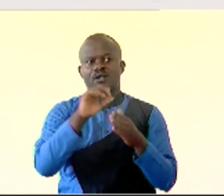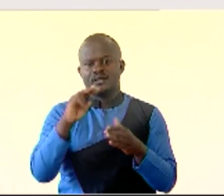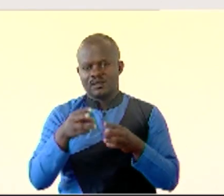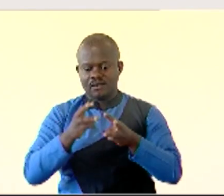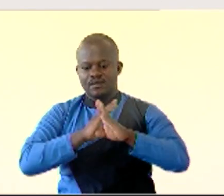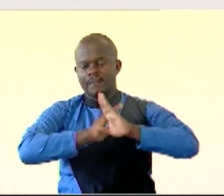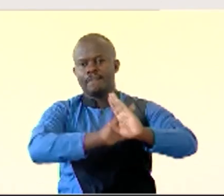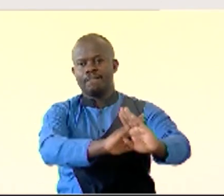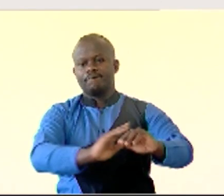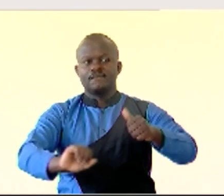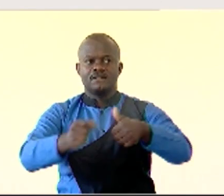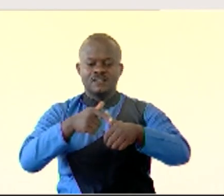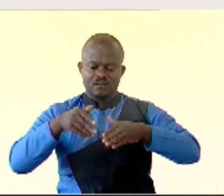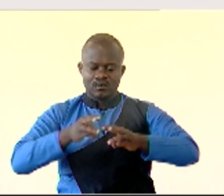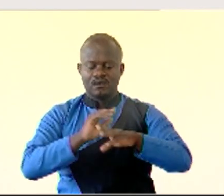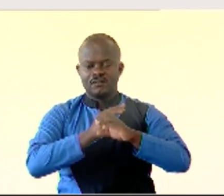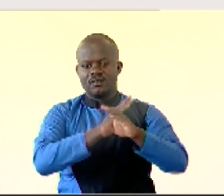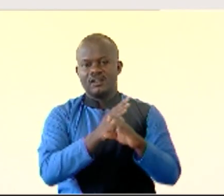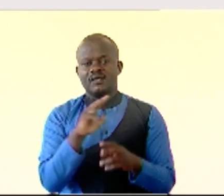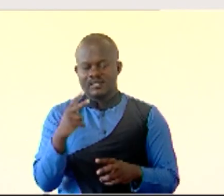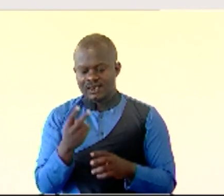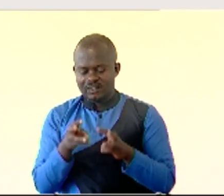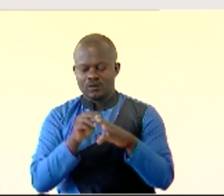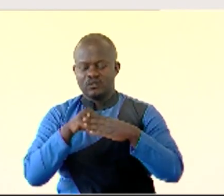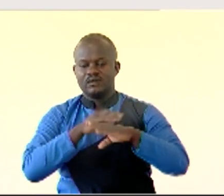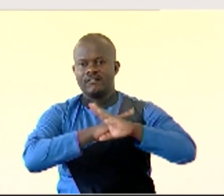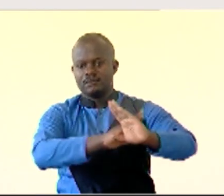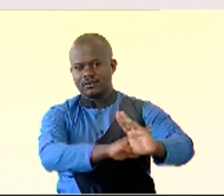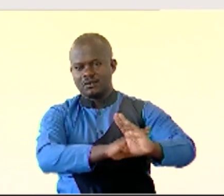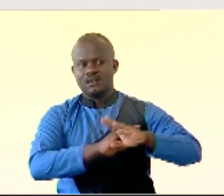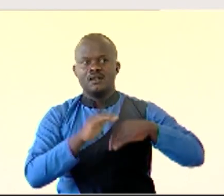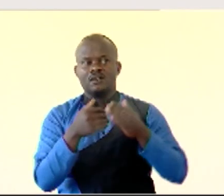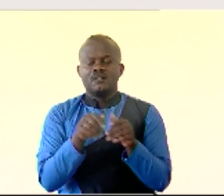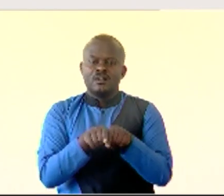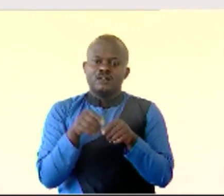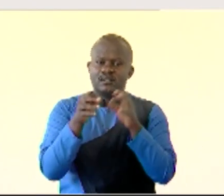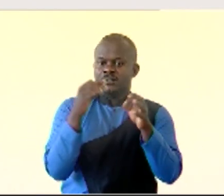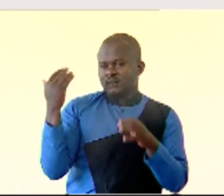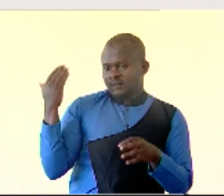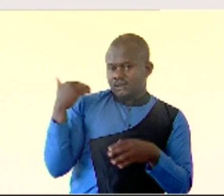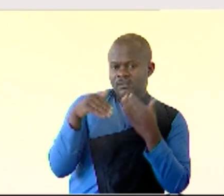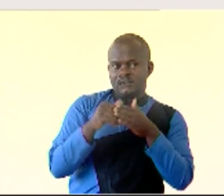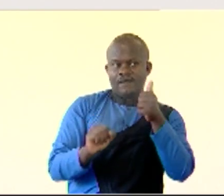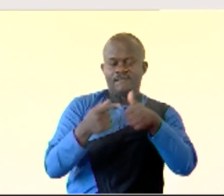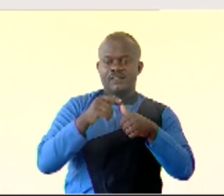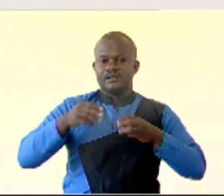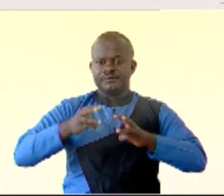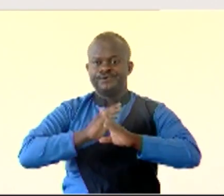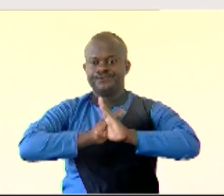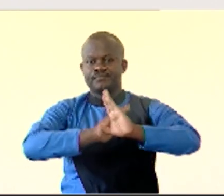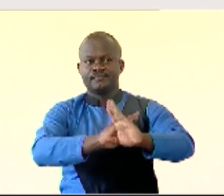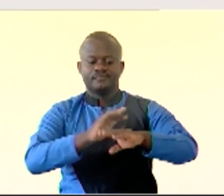I said there is first line of defense and second line of defense. As I mentioned it earlier, the first line of defense is the